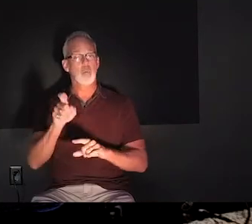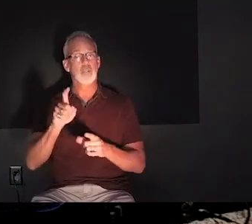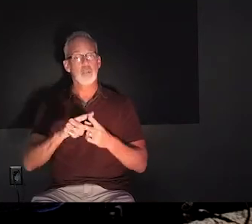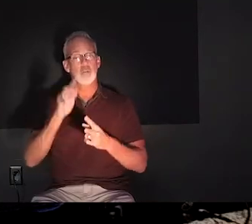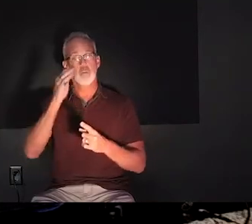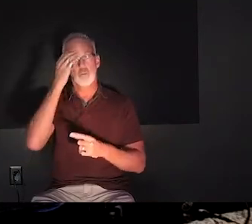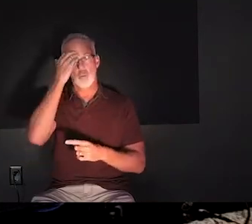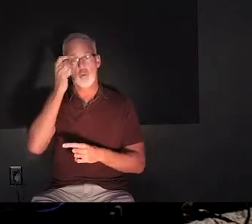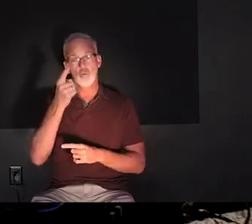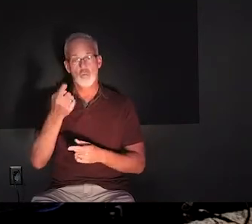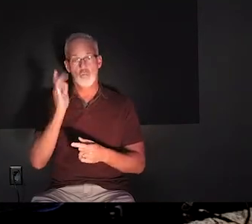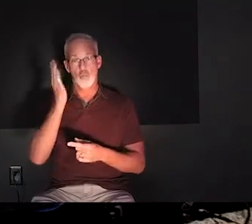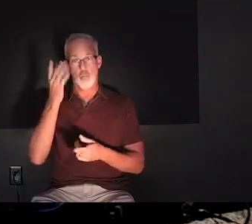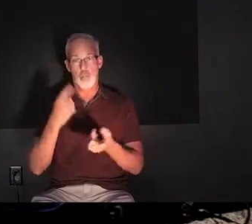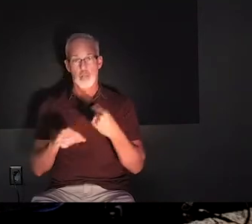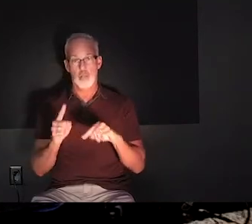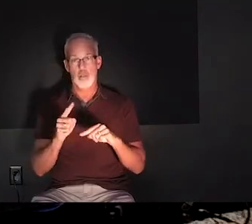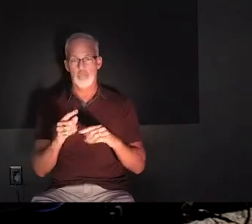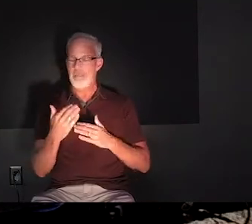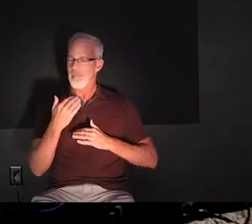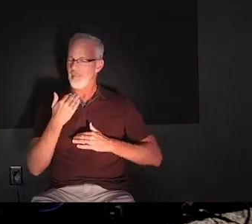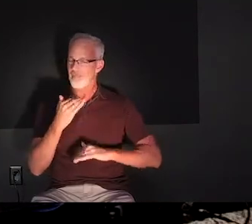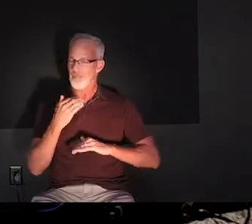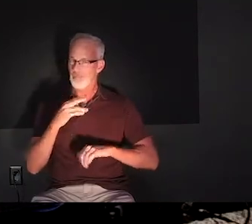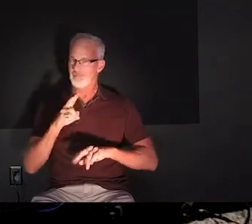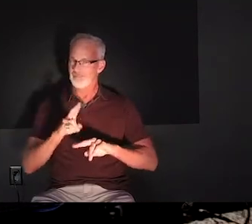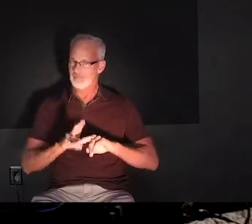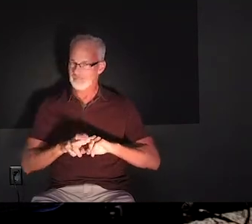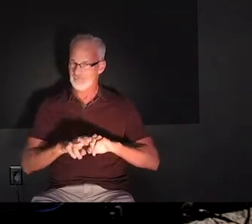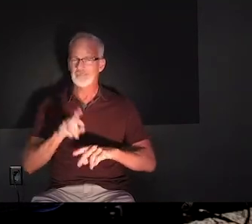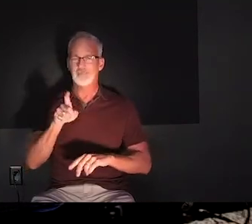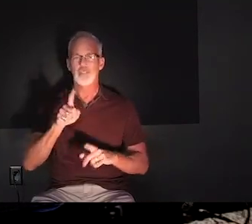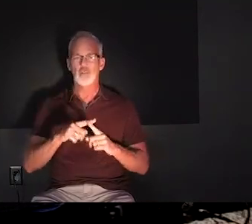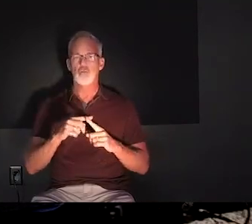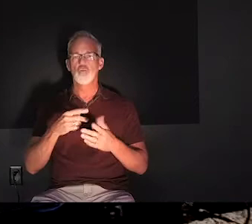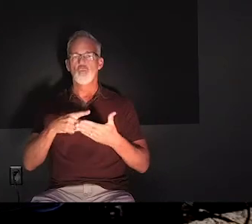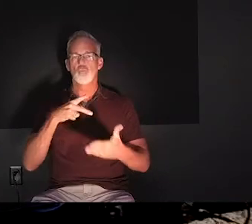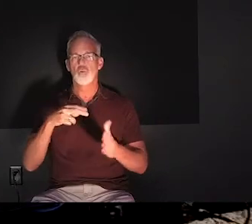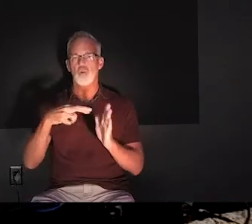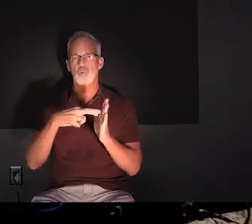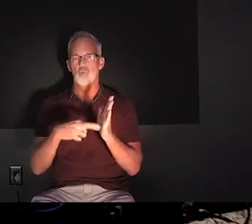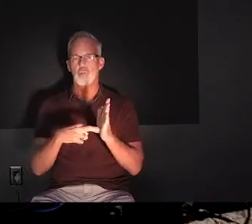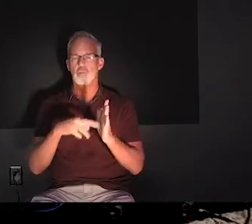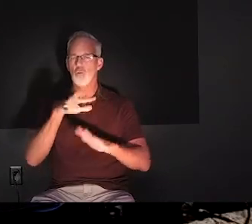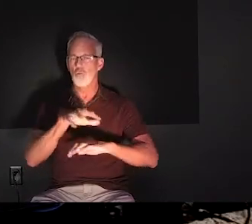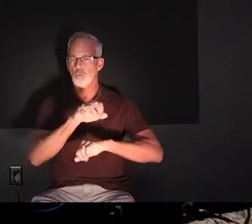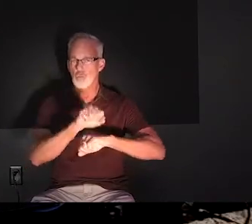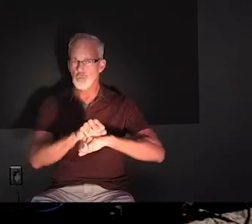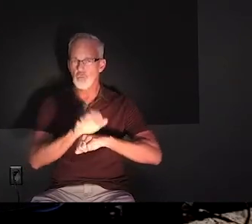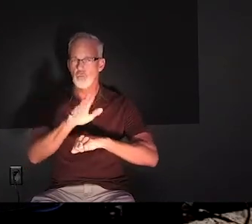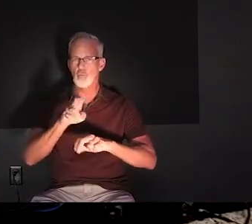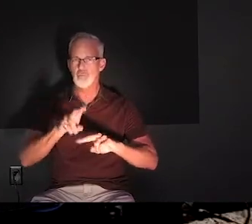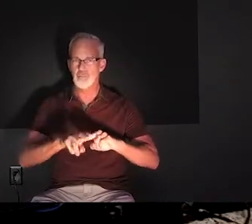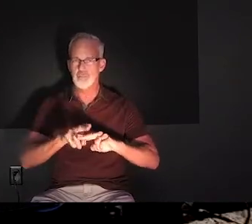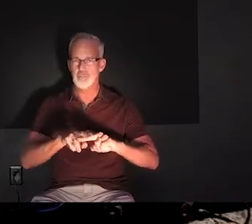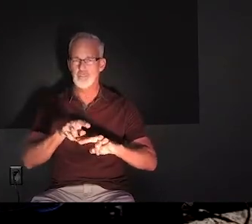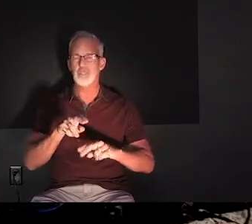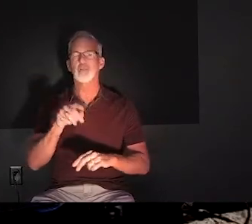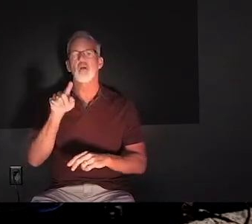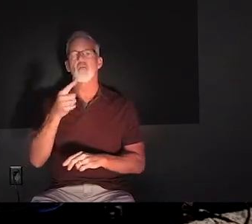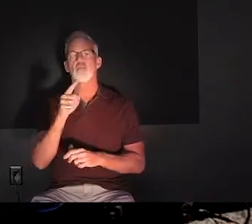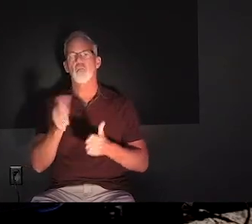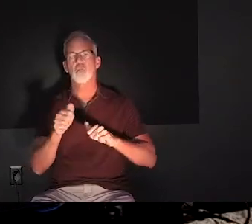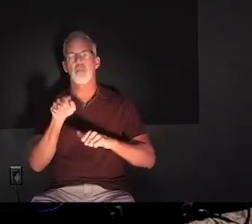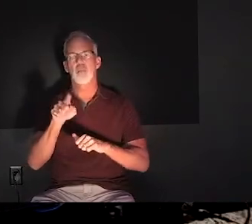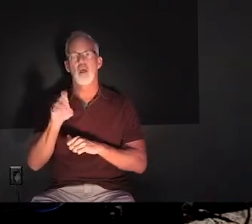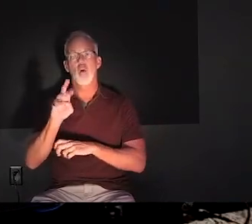you're coming. There's going to be a limited number of seats, so you can register for seats on firstbaptist.org or in the Church Center